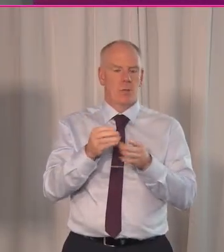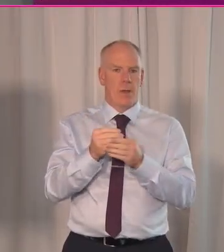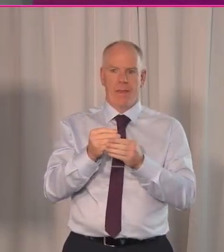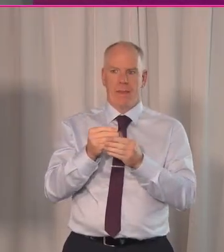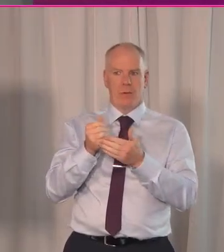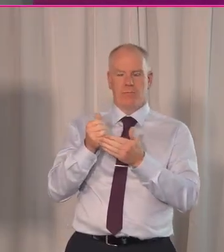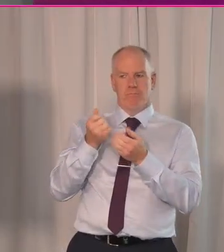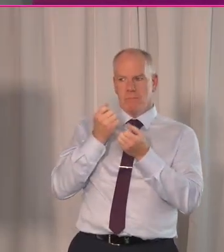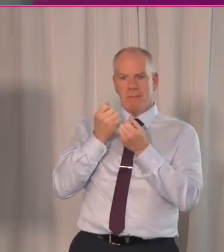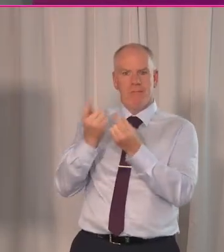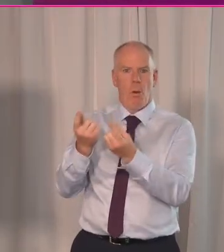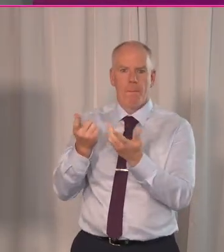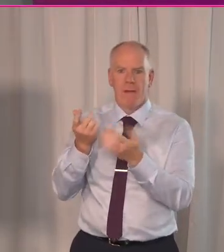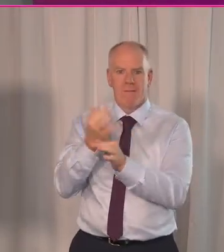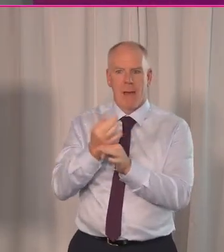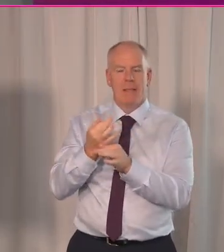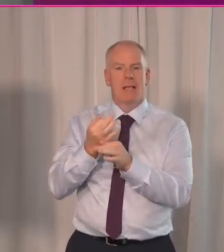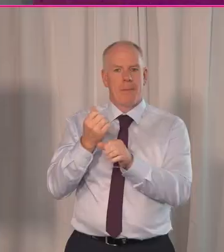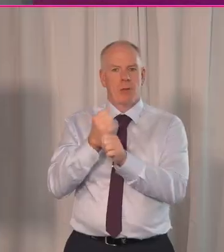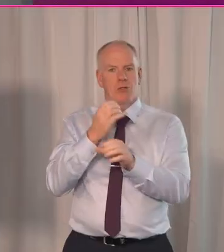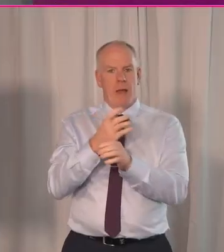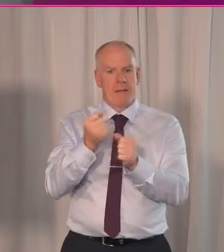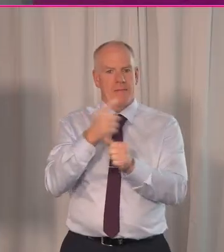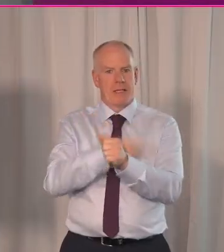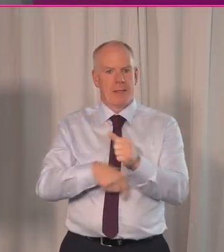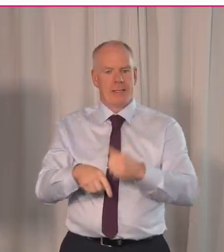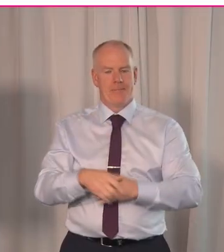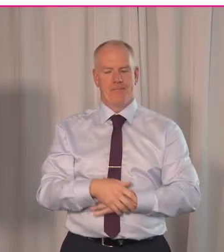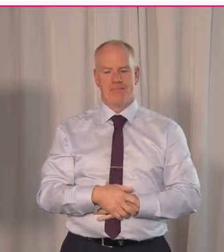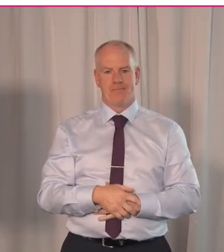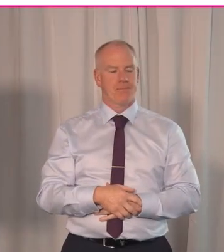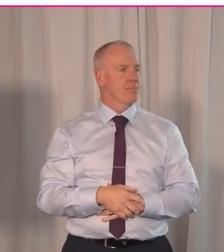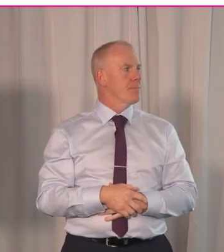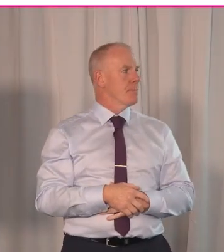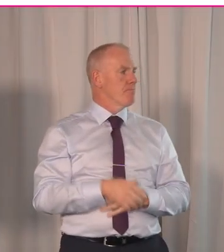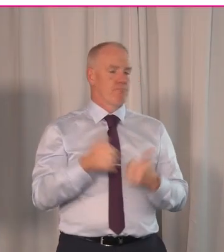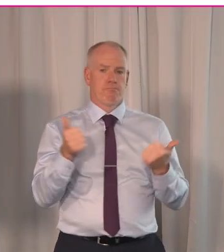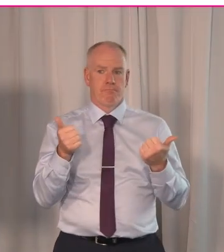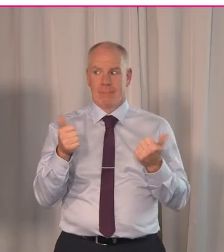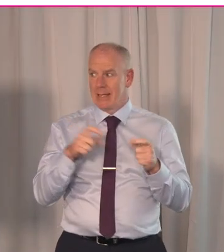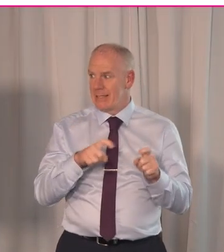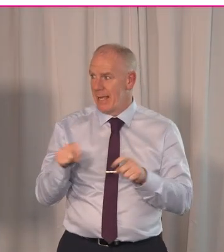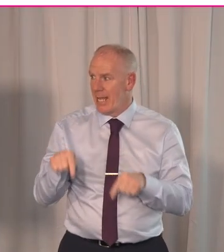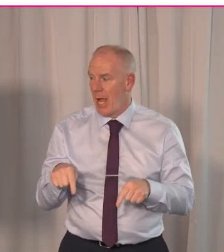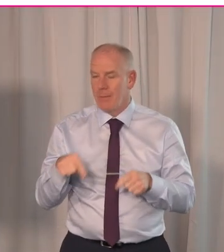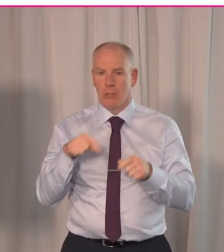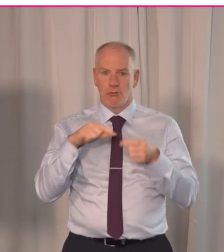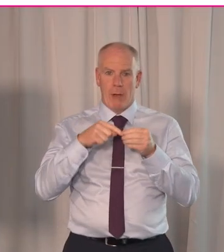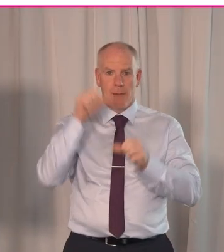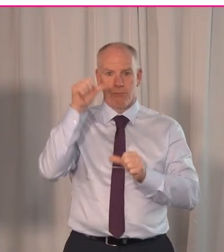disability. Thank you, Alison. Thanks a million. So I'm really grateful that you're still here, and I'll try and be